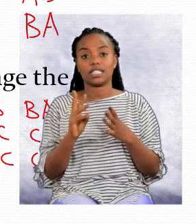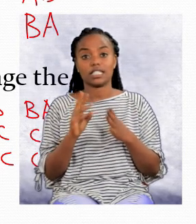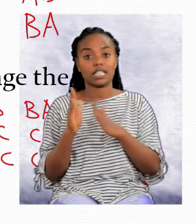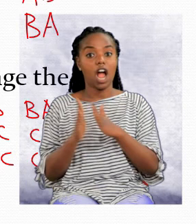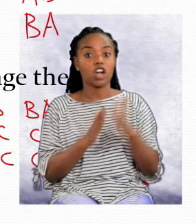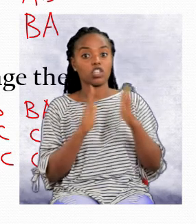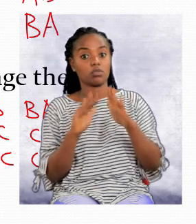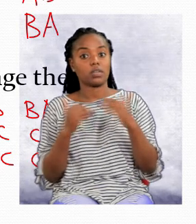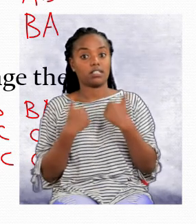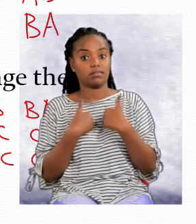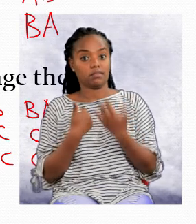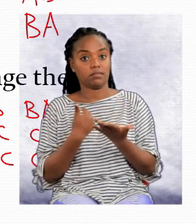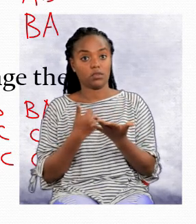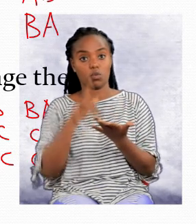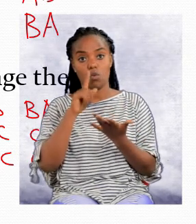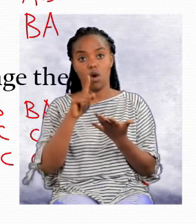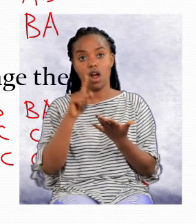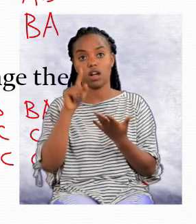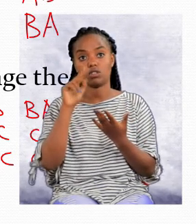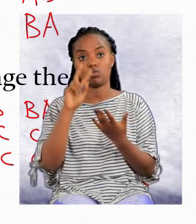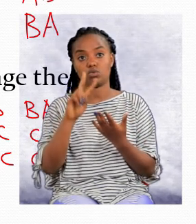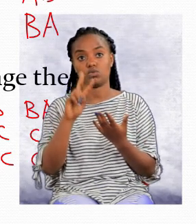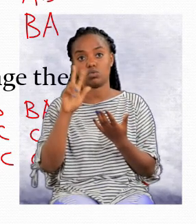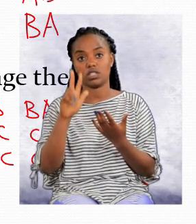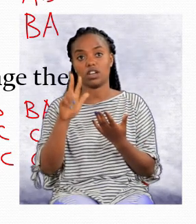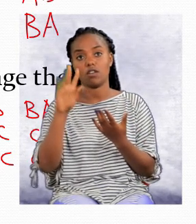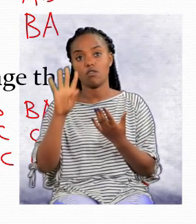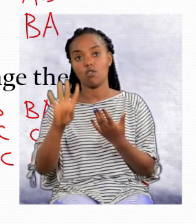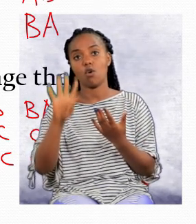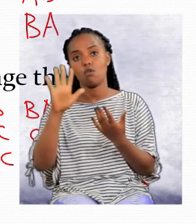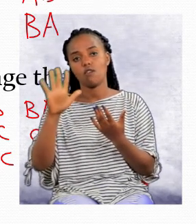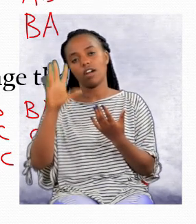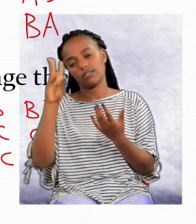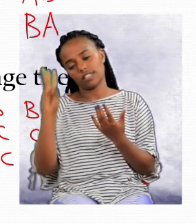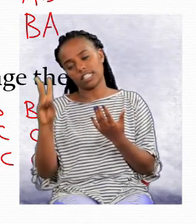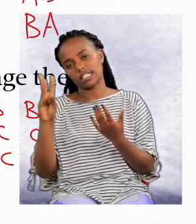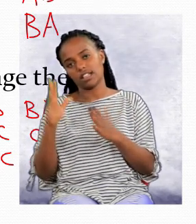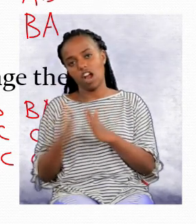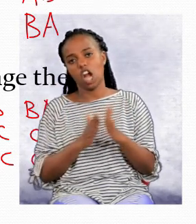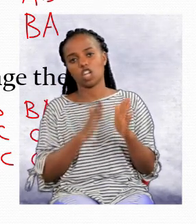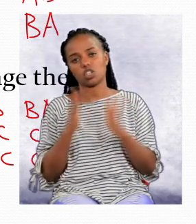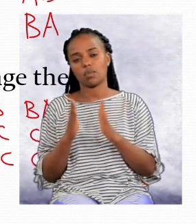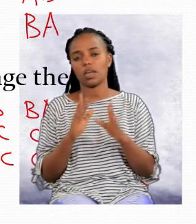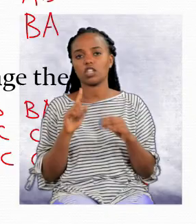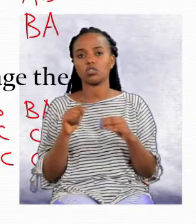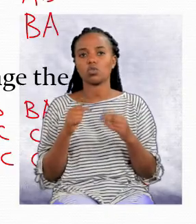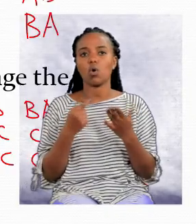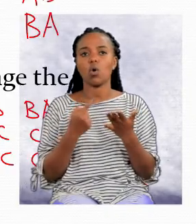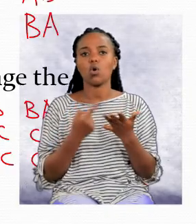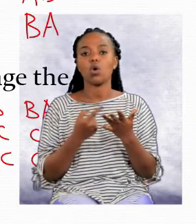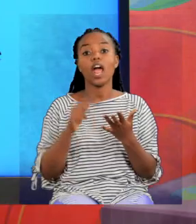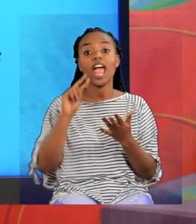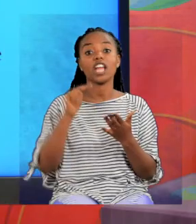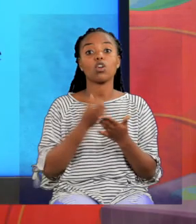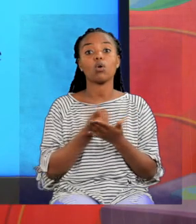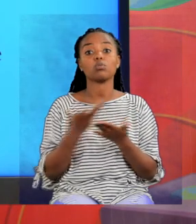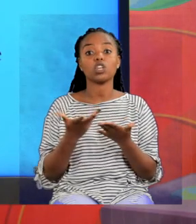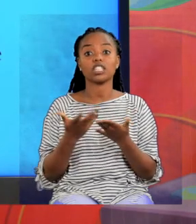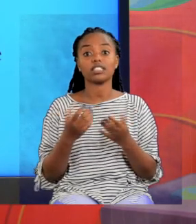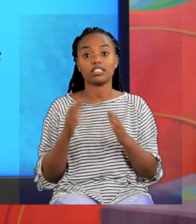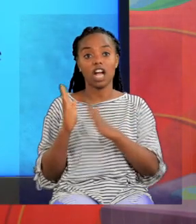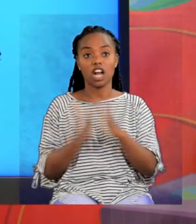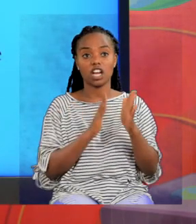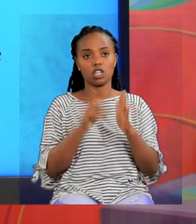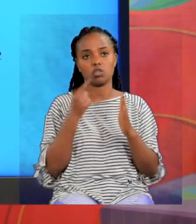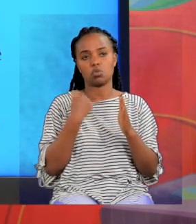here. It is 1, 2, 3, 4, 5, 6. So to arrange n objects taking r at a time, you